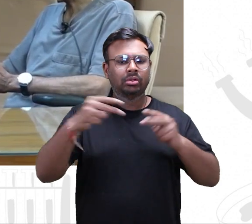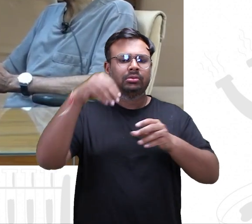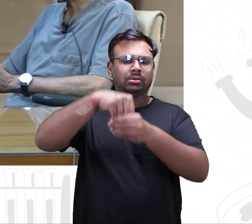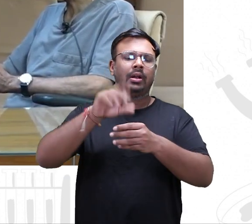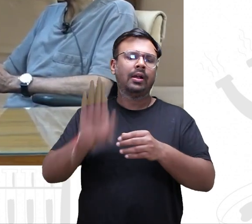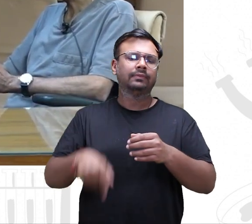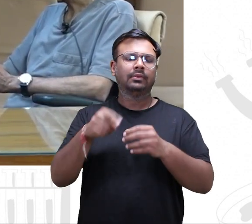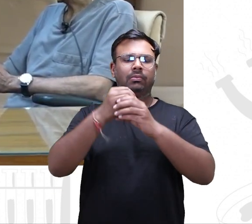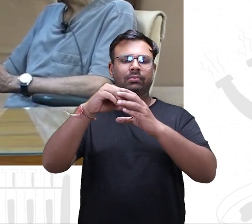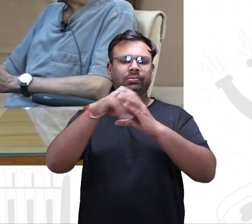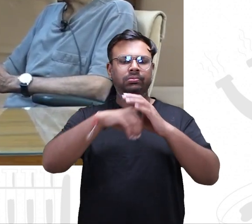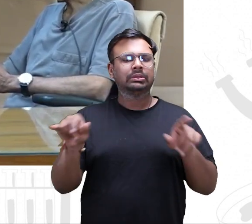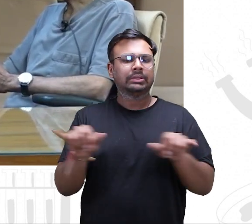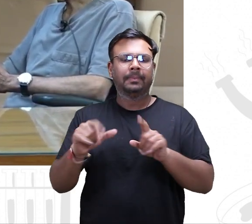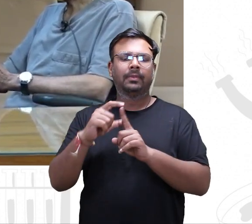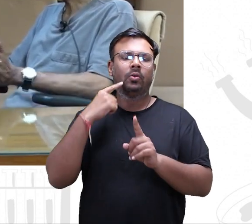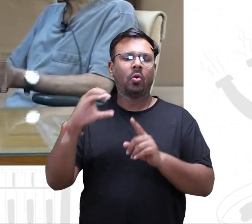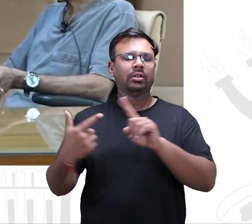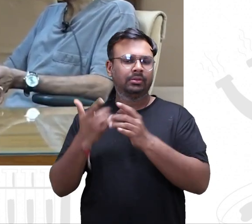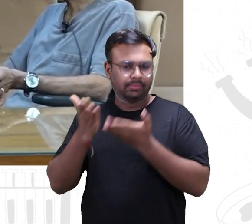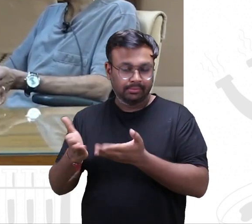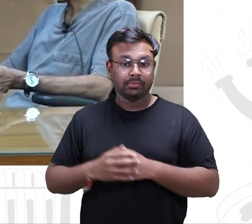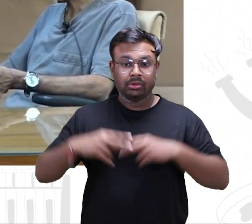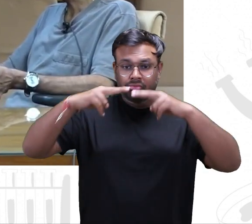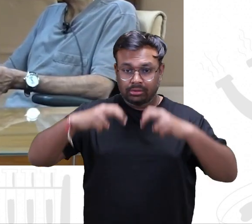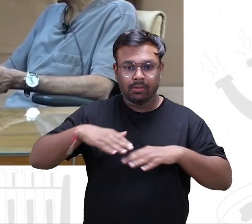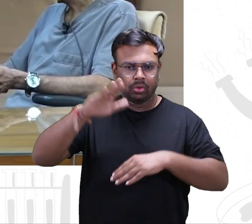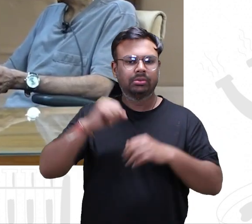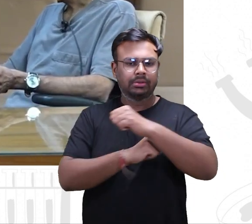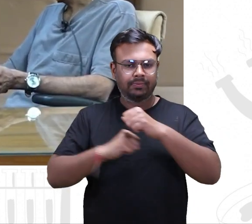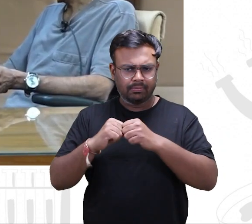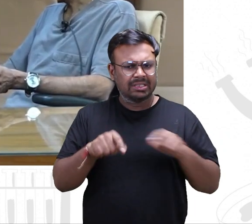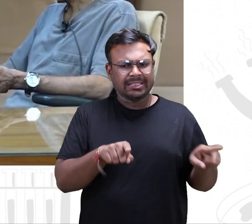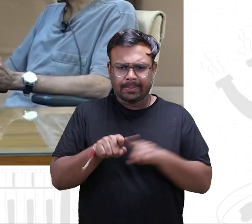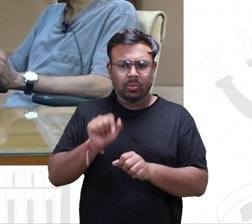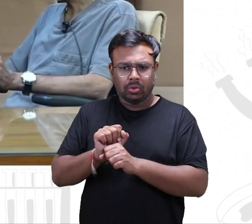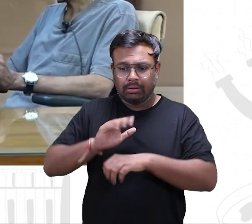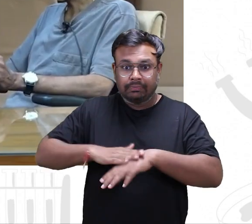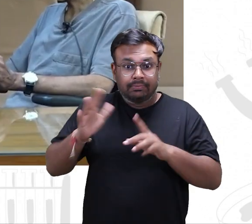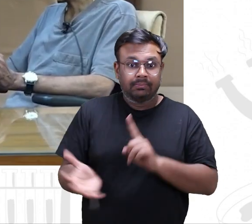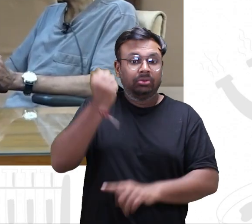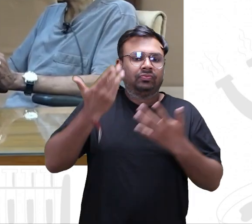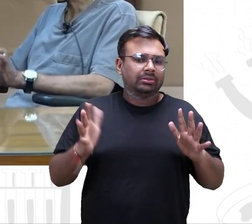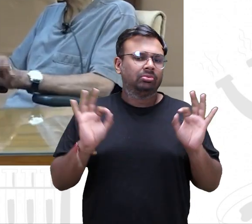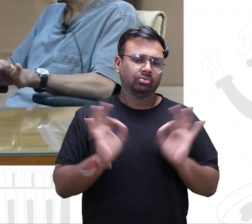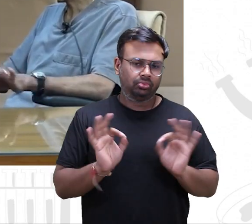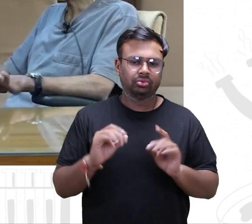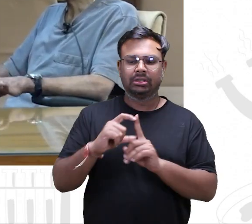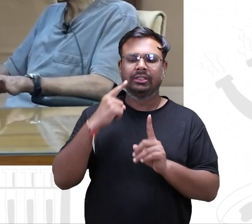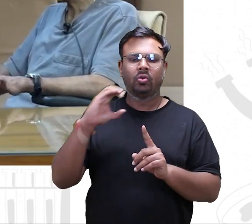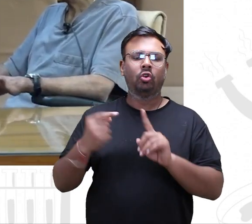work in a dicot. The basic research is the foundation of our work, and that similar work has not been done